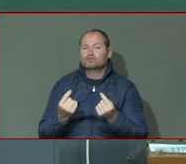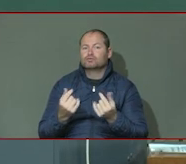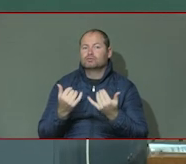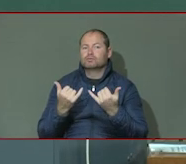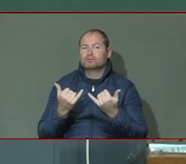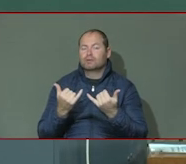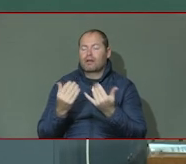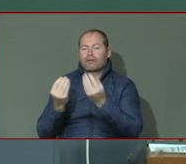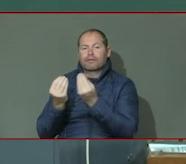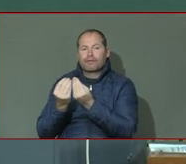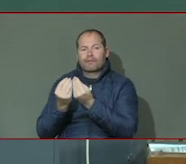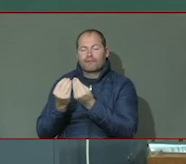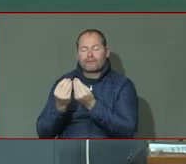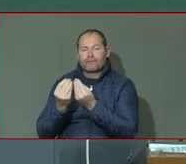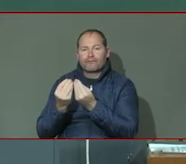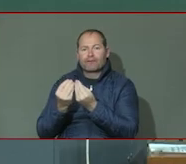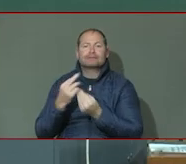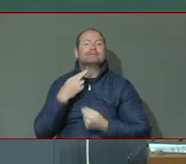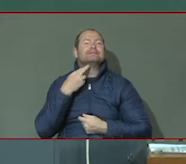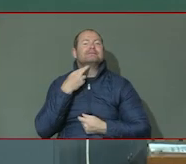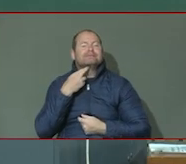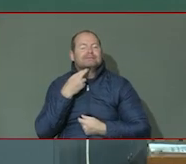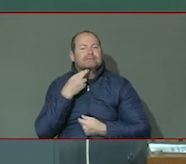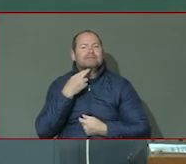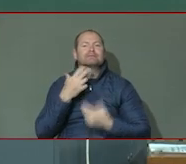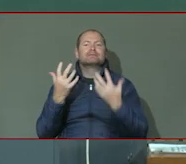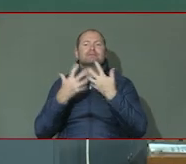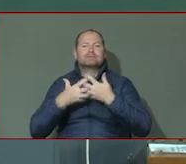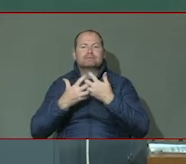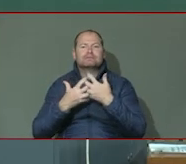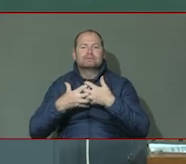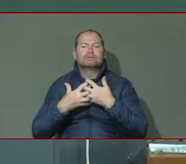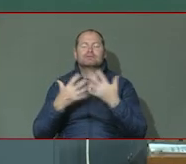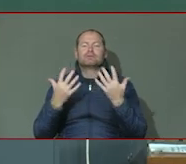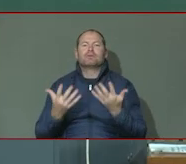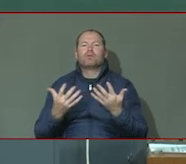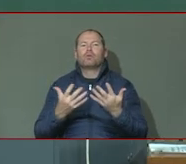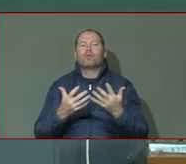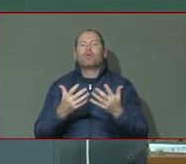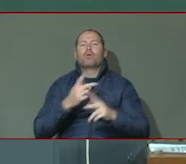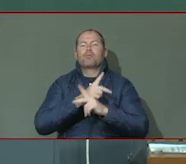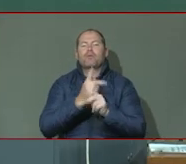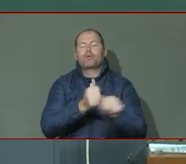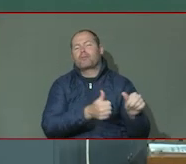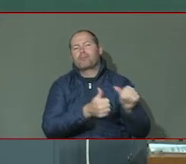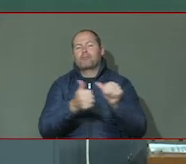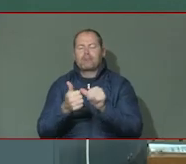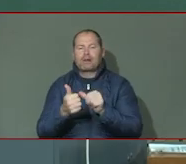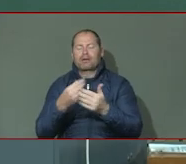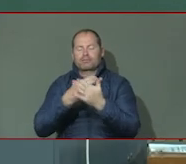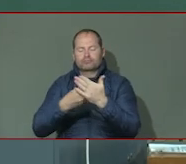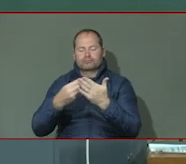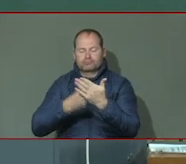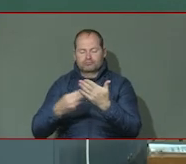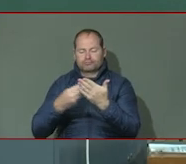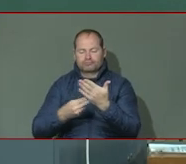liquidity figures, highlight risk and gearing, highlight your returns, then you know you will use the correct